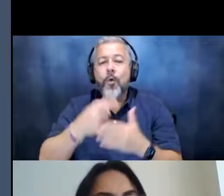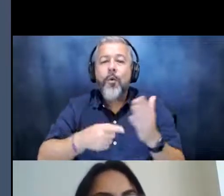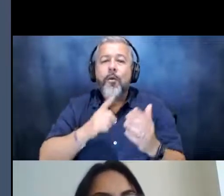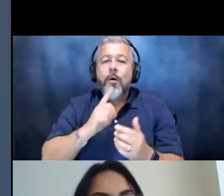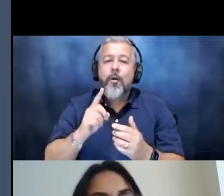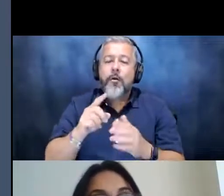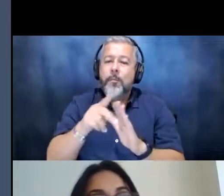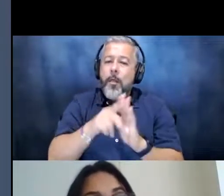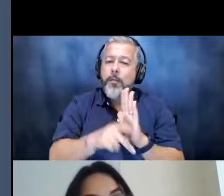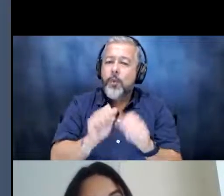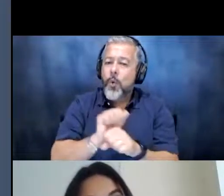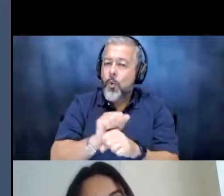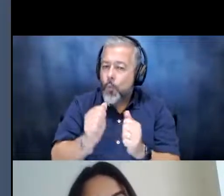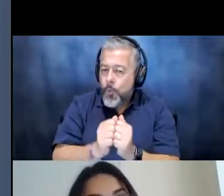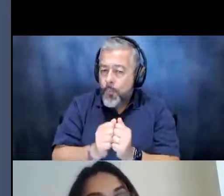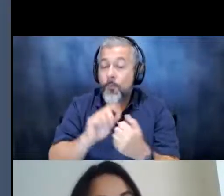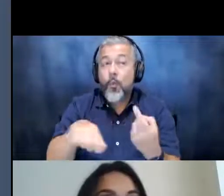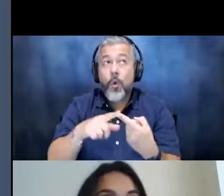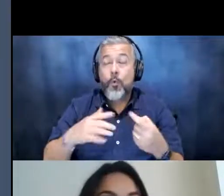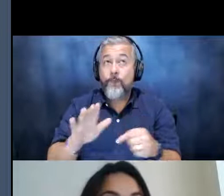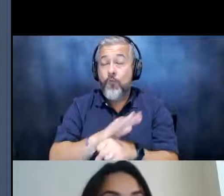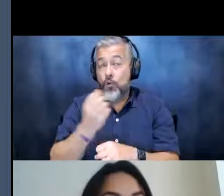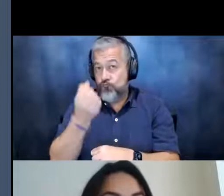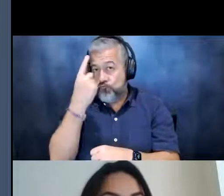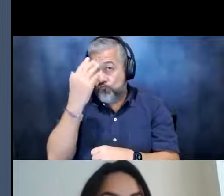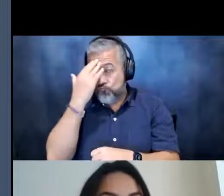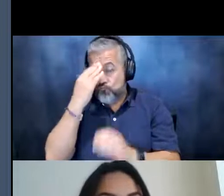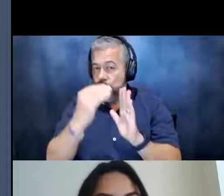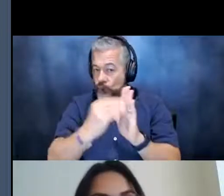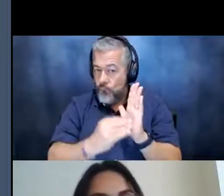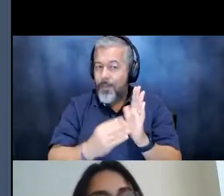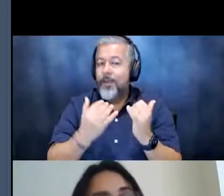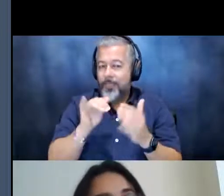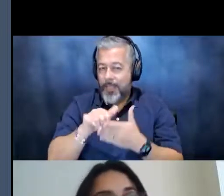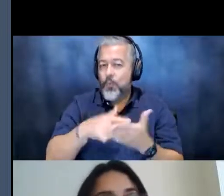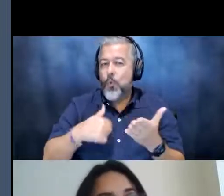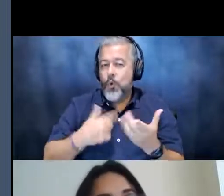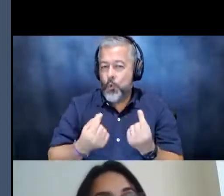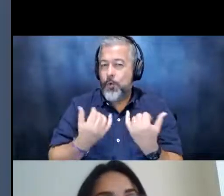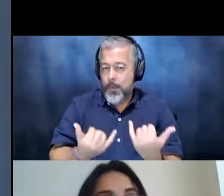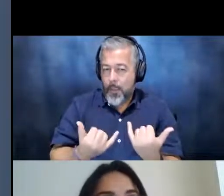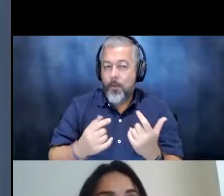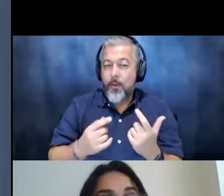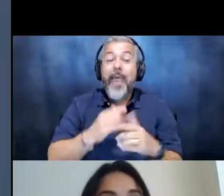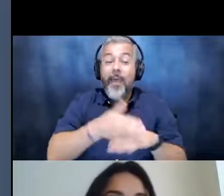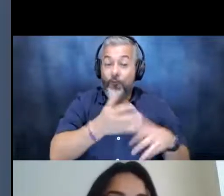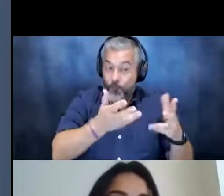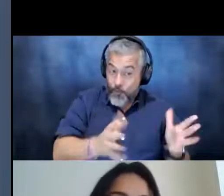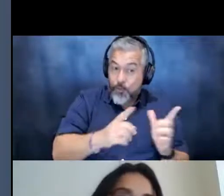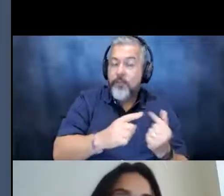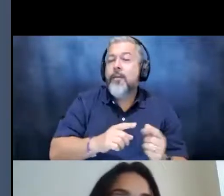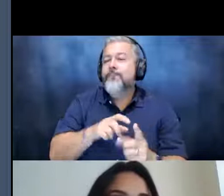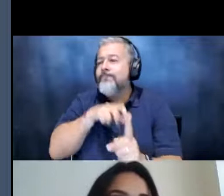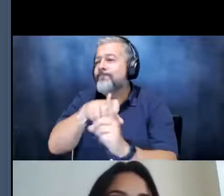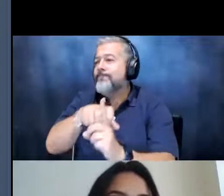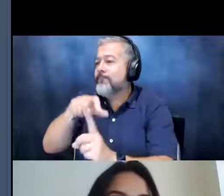with. So once we have that mapped, we're currently in that stage right now, we're going to go out and start speaking with our families and